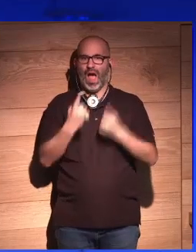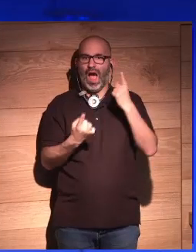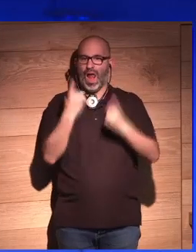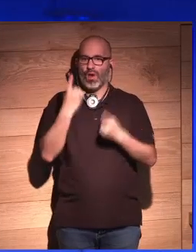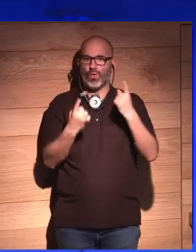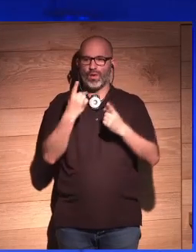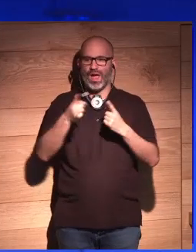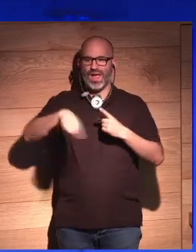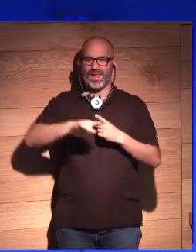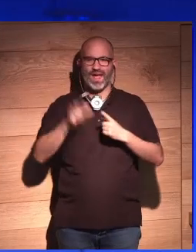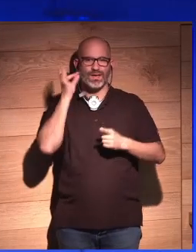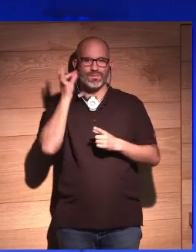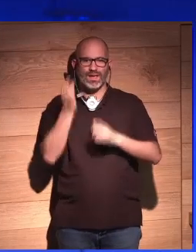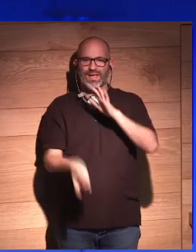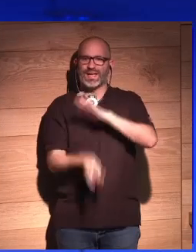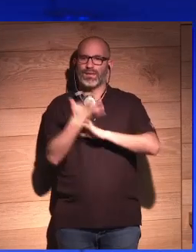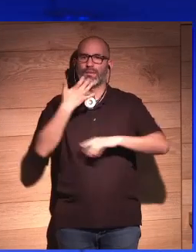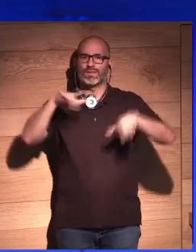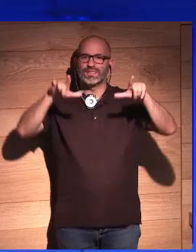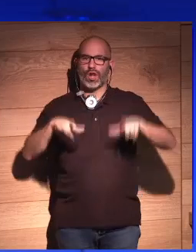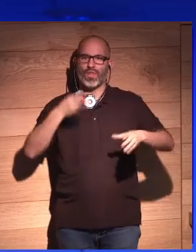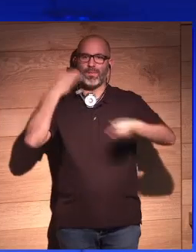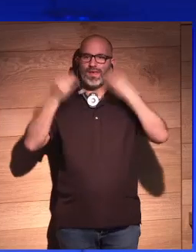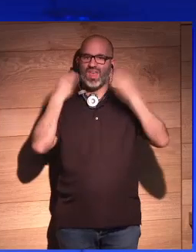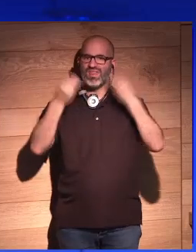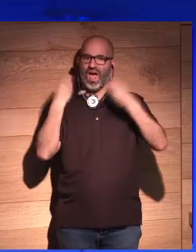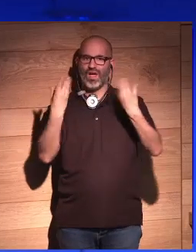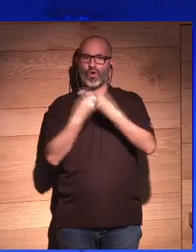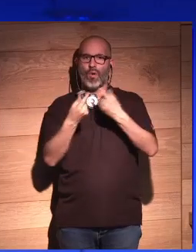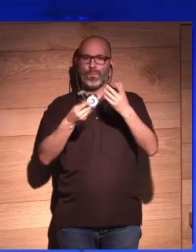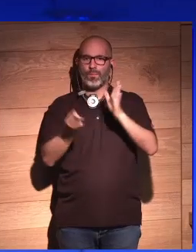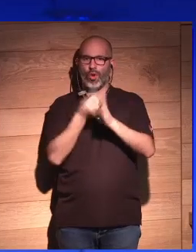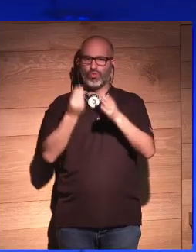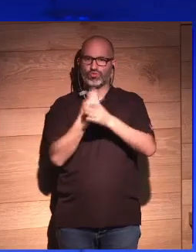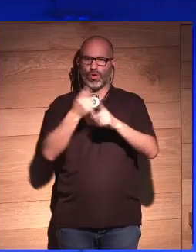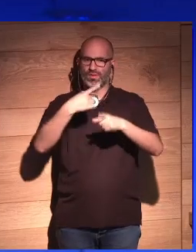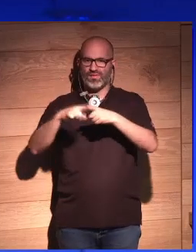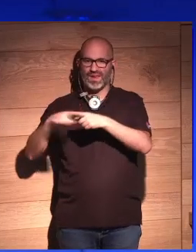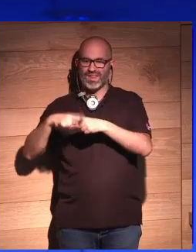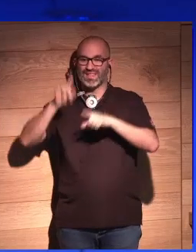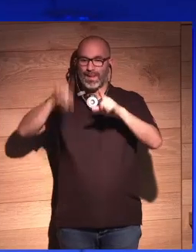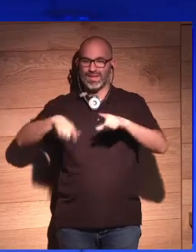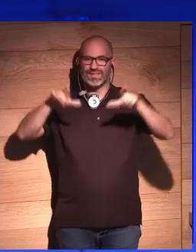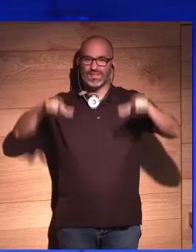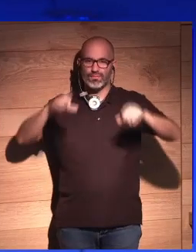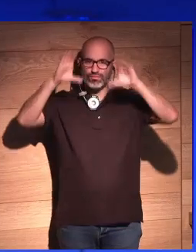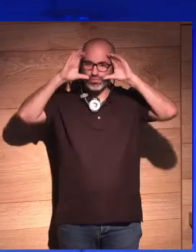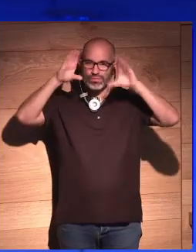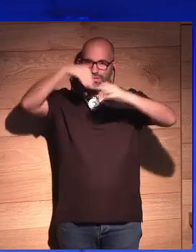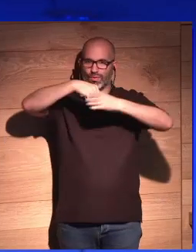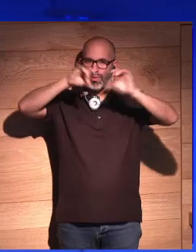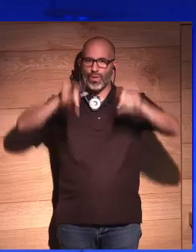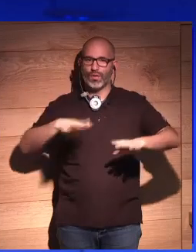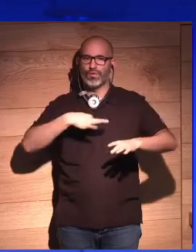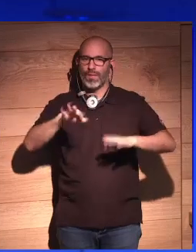featuring products that were from the future, and also a salon that was a VR salon. And you sat into it, and you can